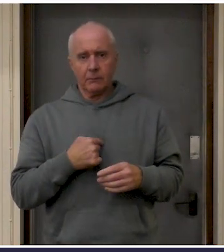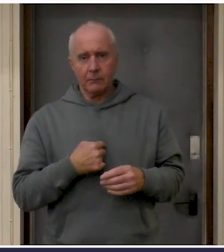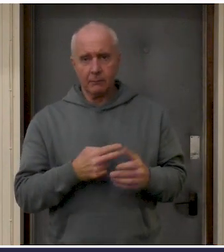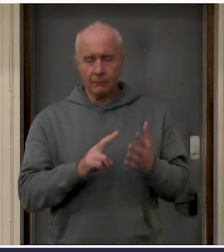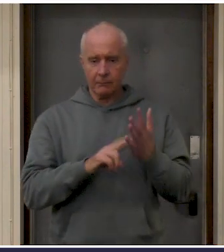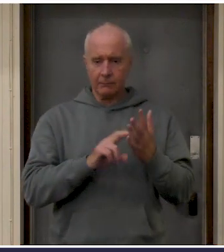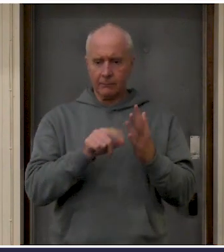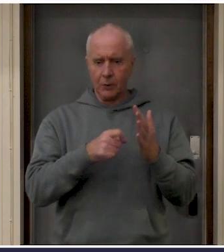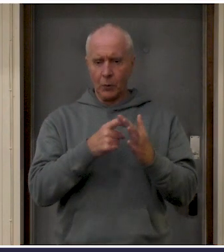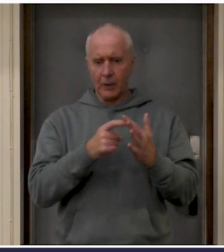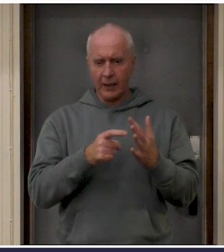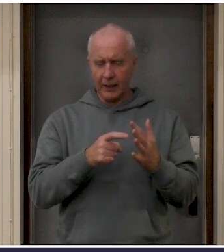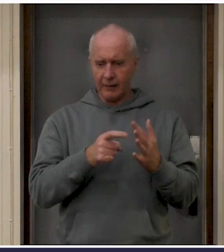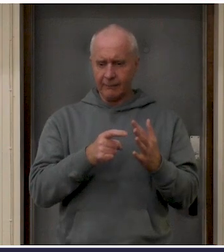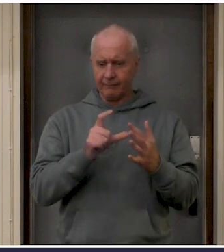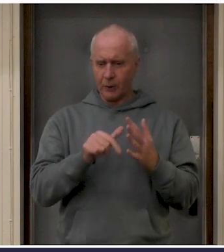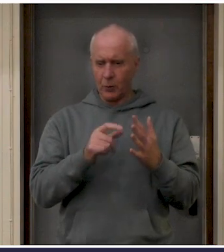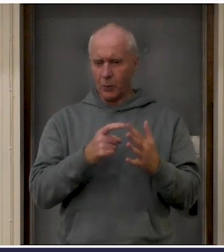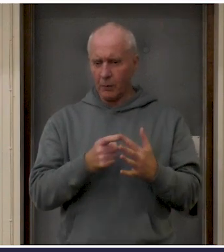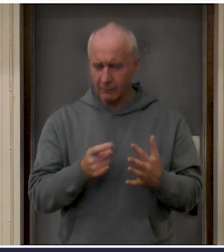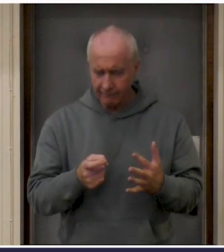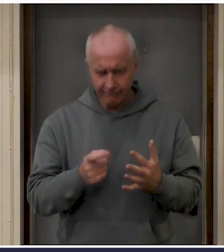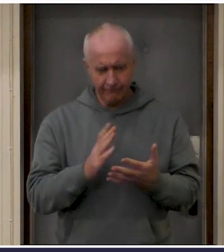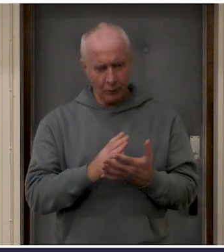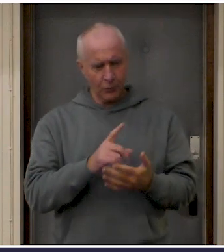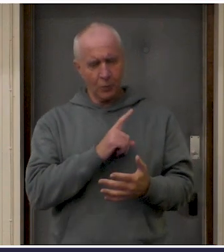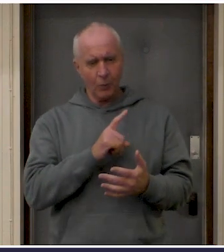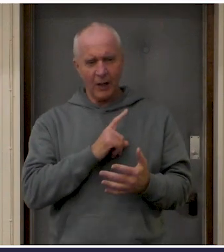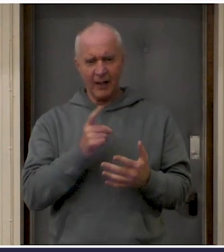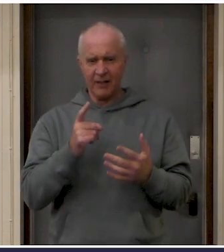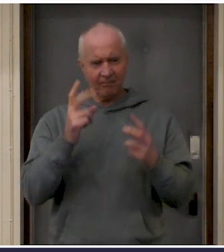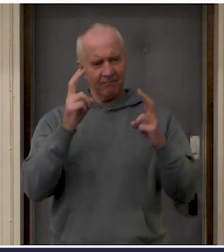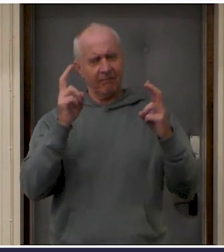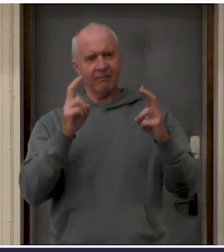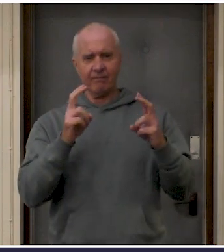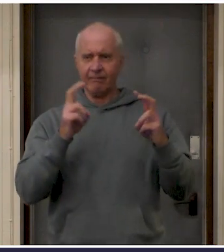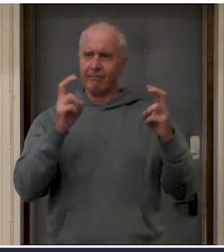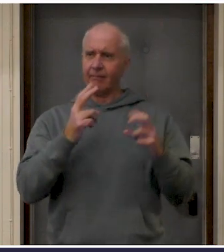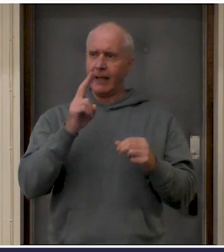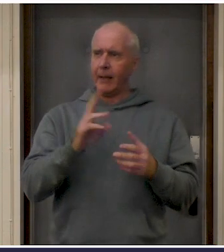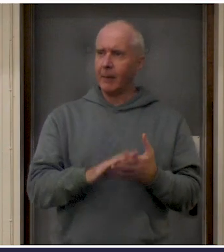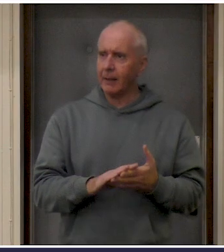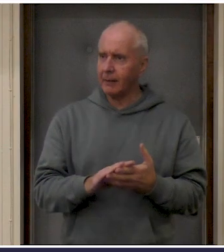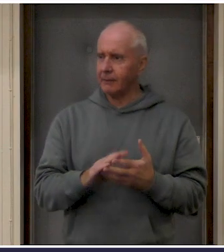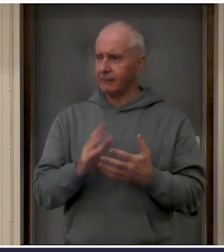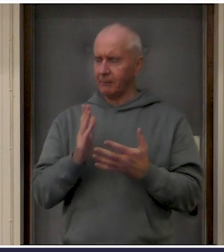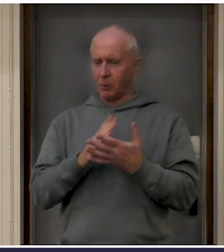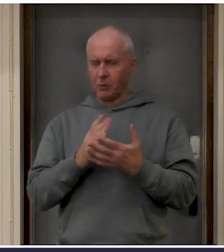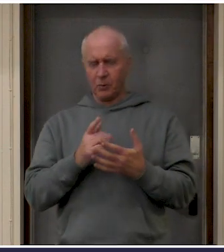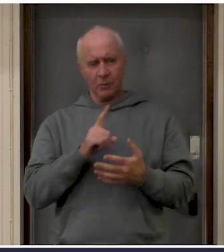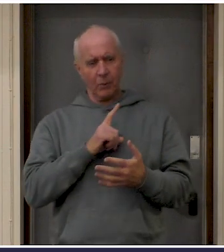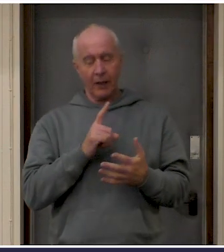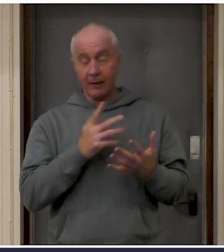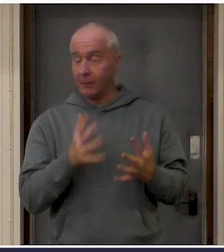Poo. I'm not entirely sure why. I don't know if Oliver does. I'm not sure he said it when he delivered this the first time.